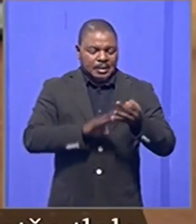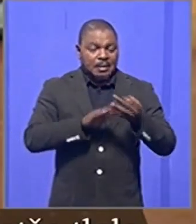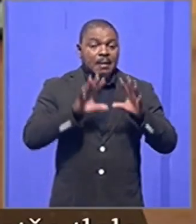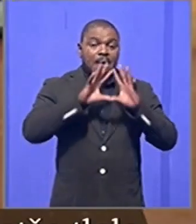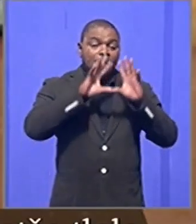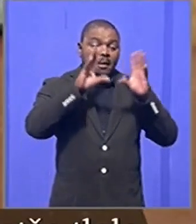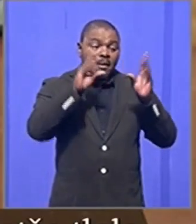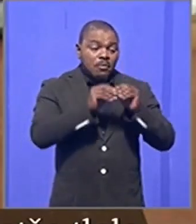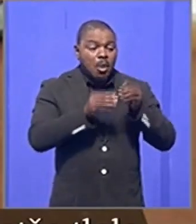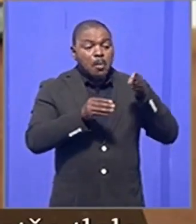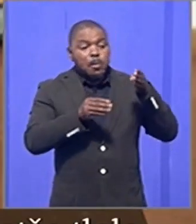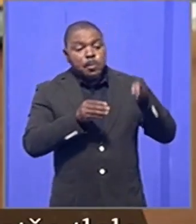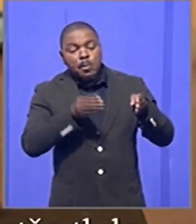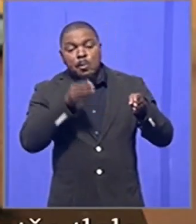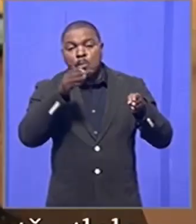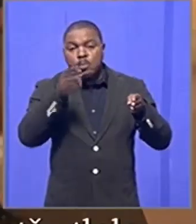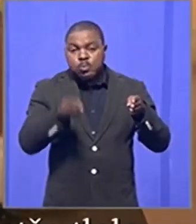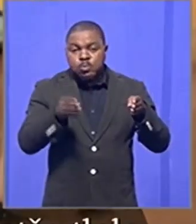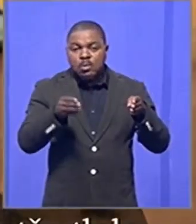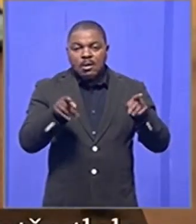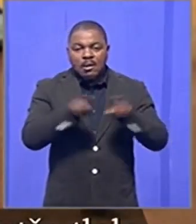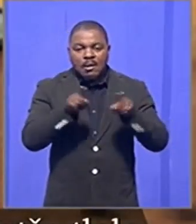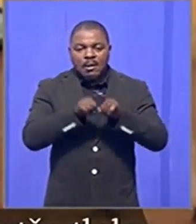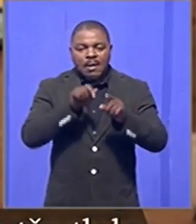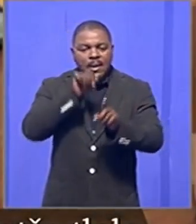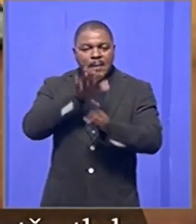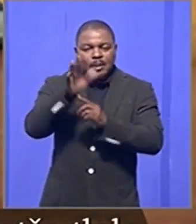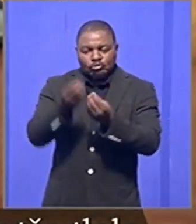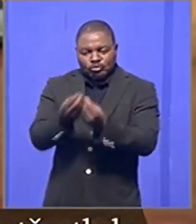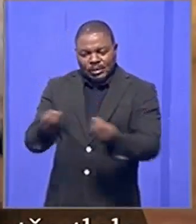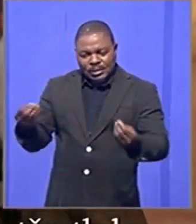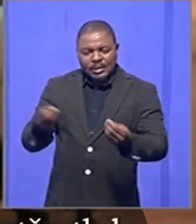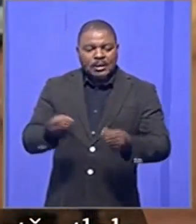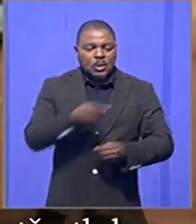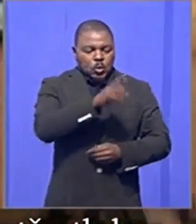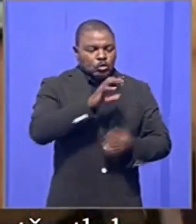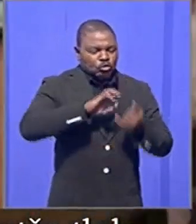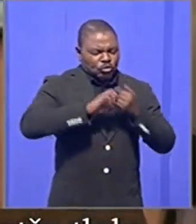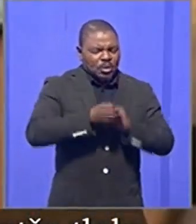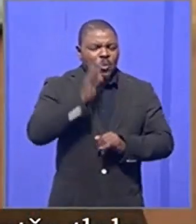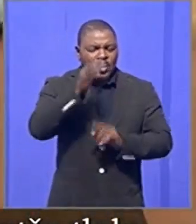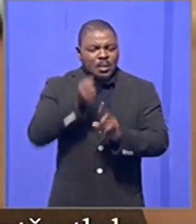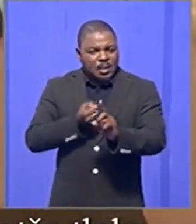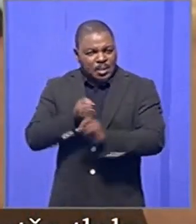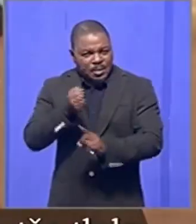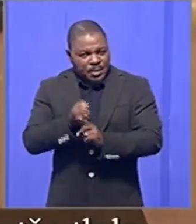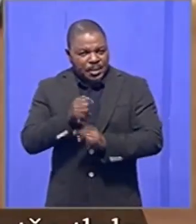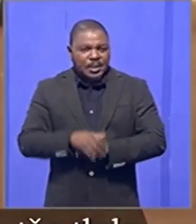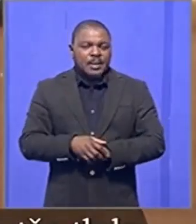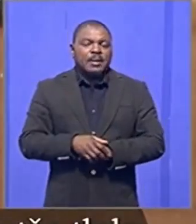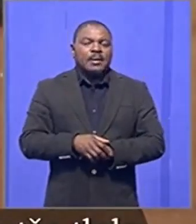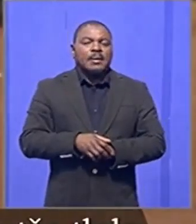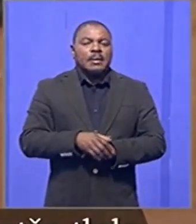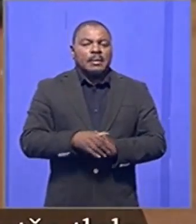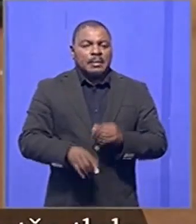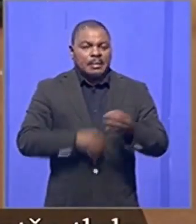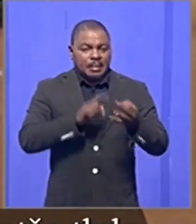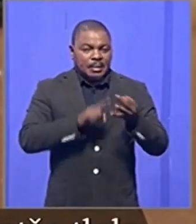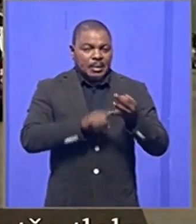gore e affecta bana ba banyenyane ke tla zama gore ke dire. I will also take Lerato Park ke dire